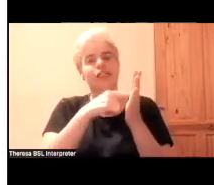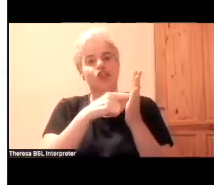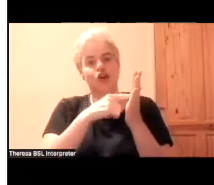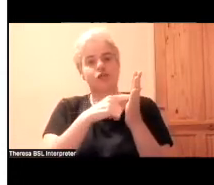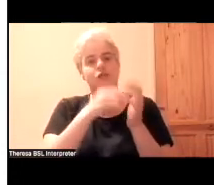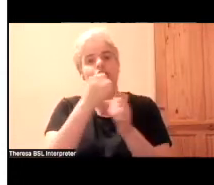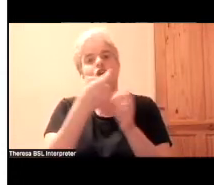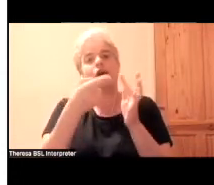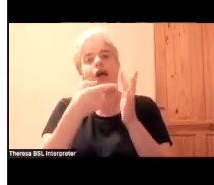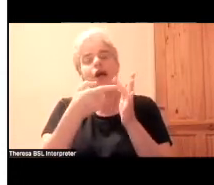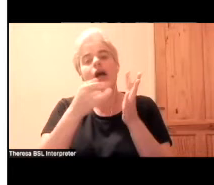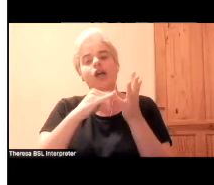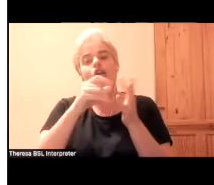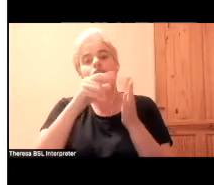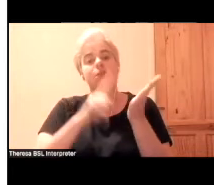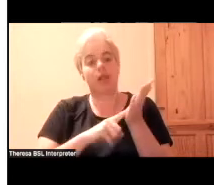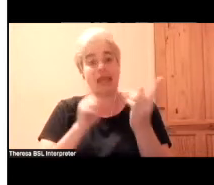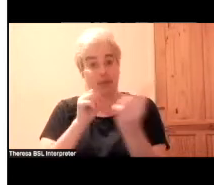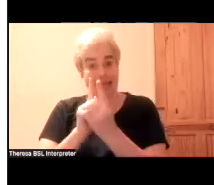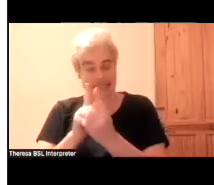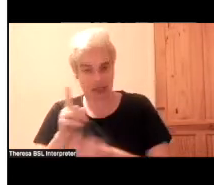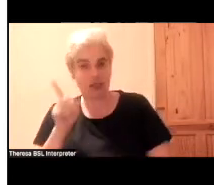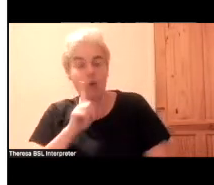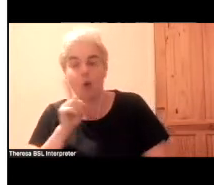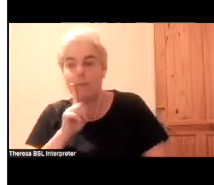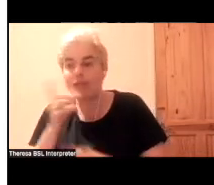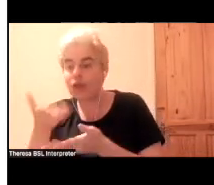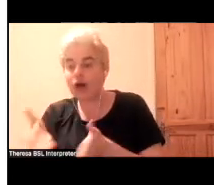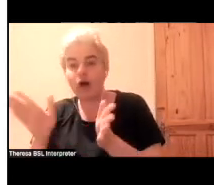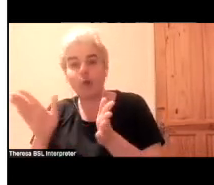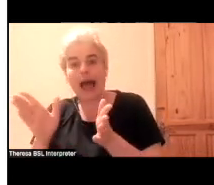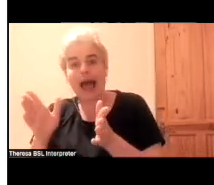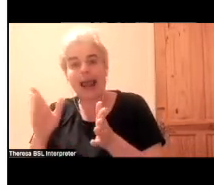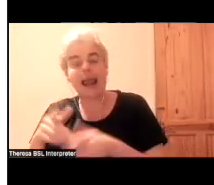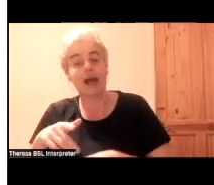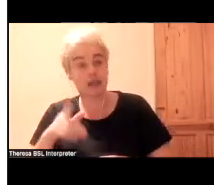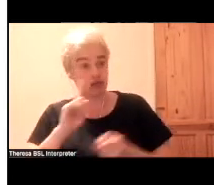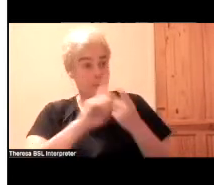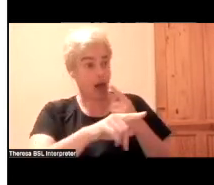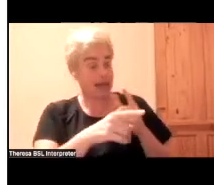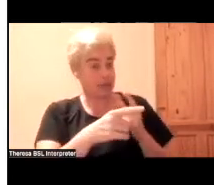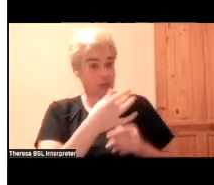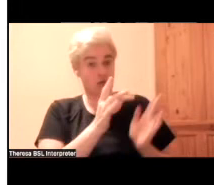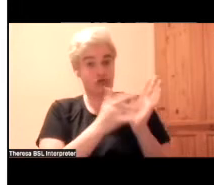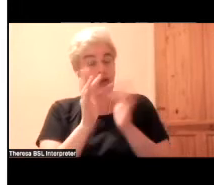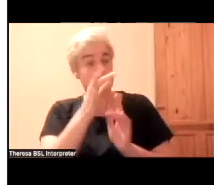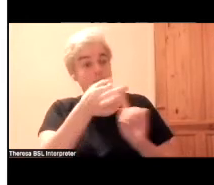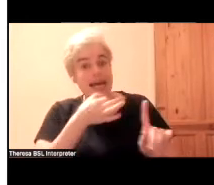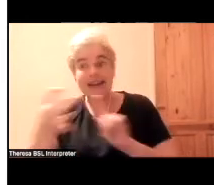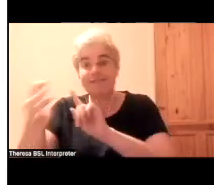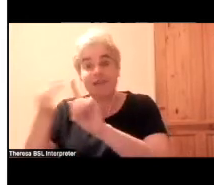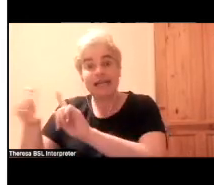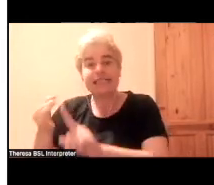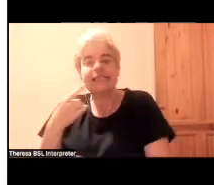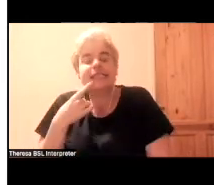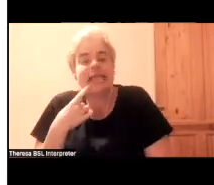Jesus meets the Samaritan woman at the well, she replied to Christ's request and was invited to